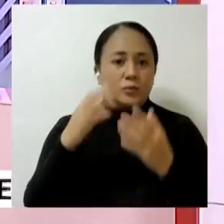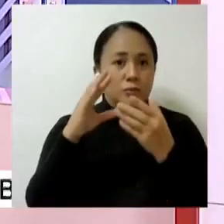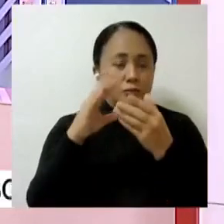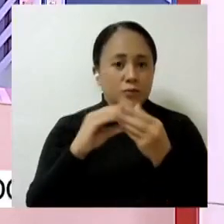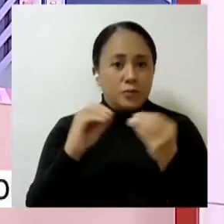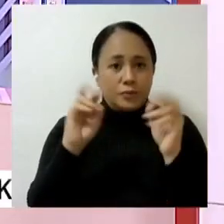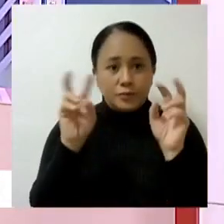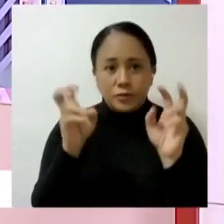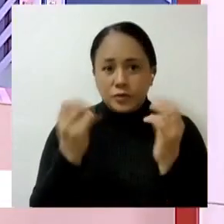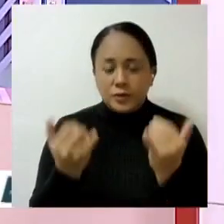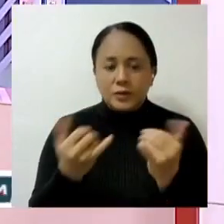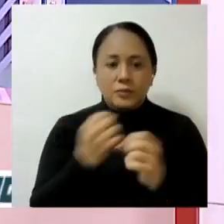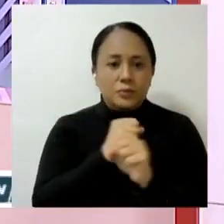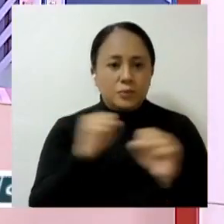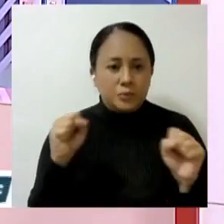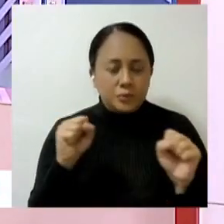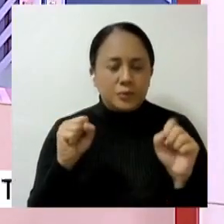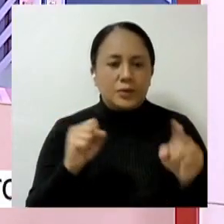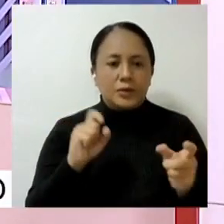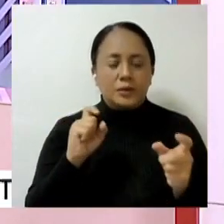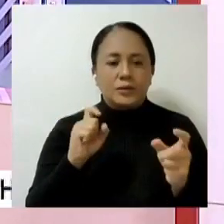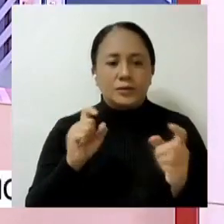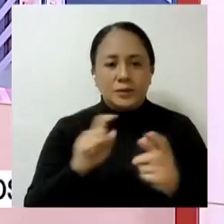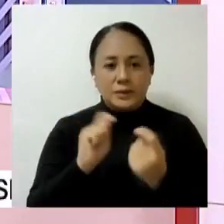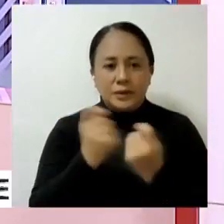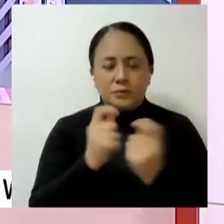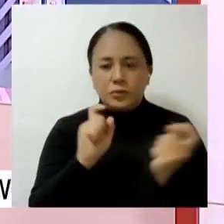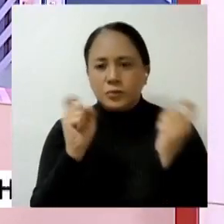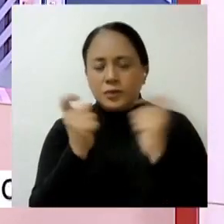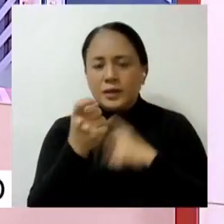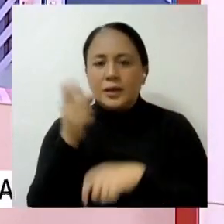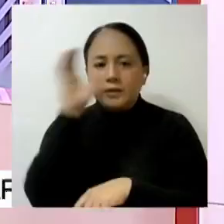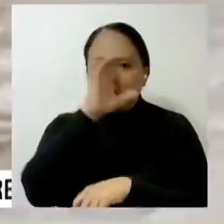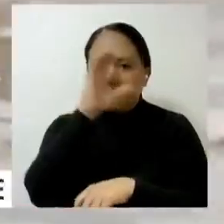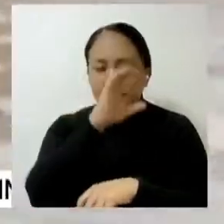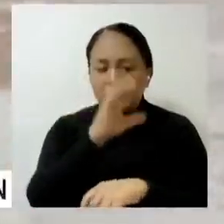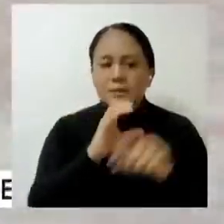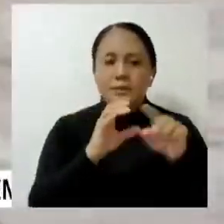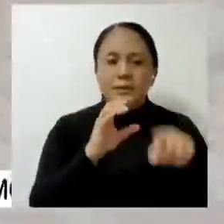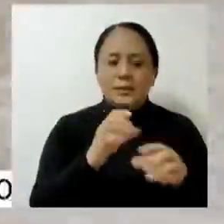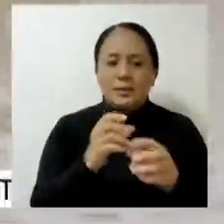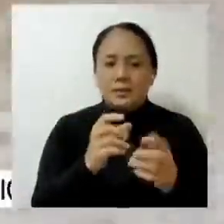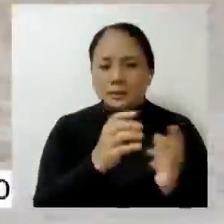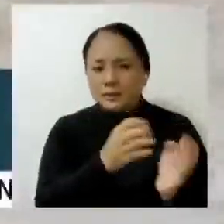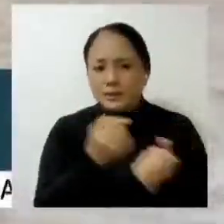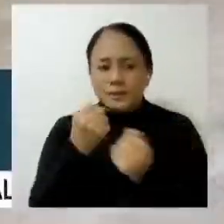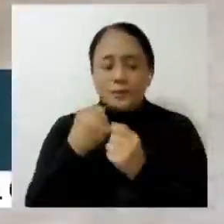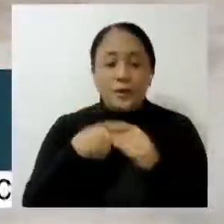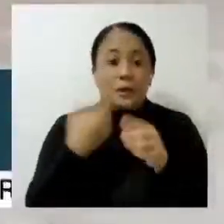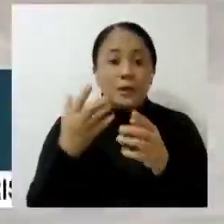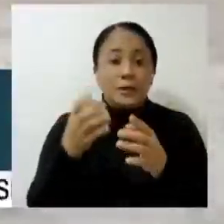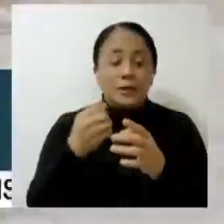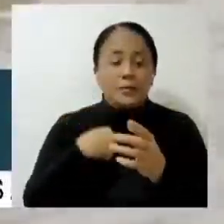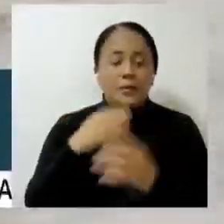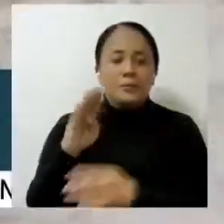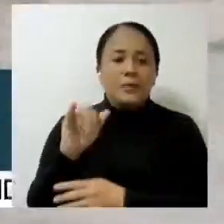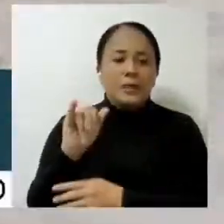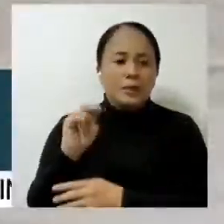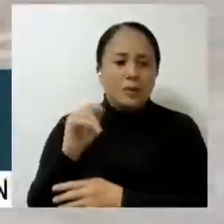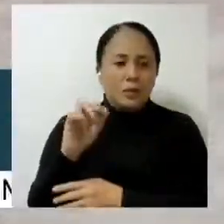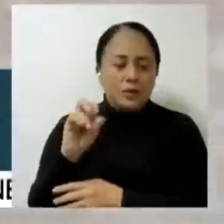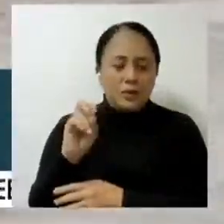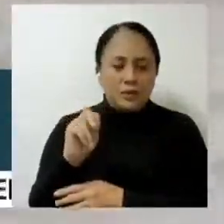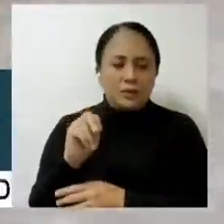Rescue teams have shifted to search and retrieval operations in the boat tragedy in the town of Binangonan in Rizal. The